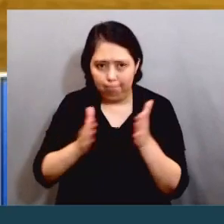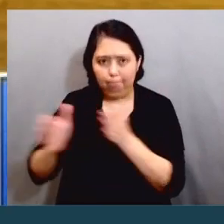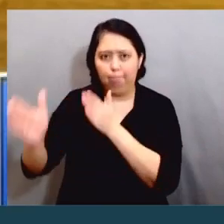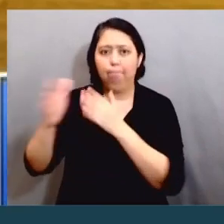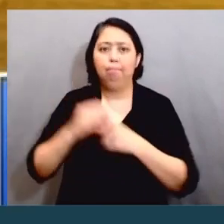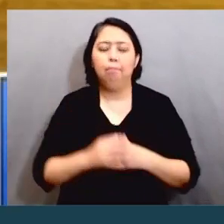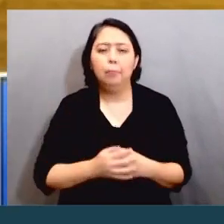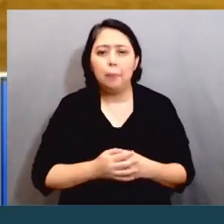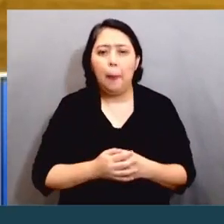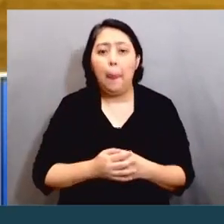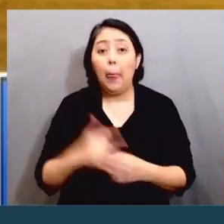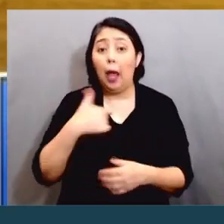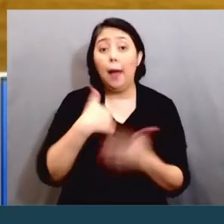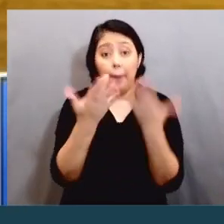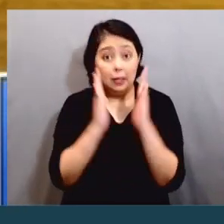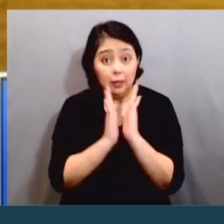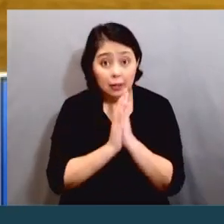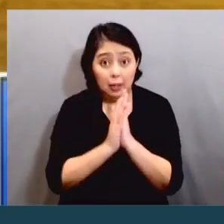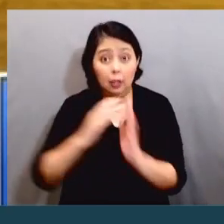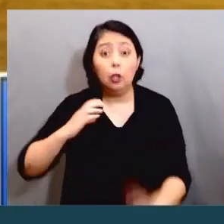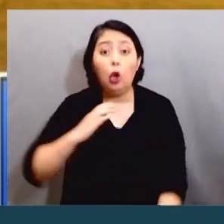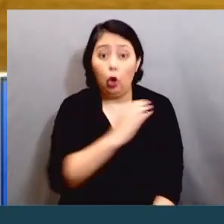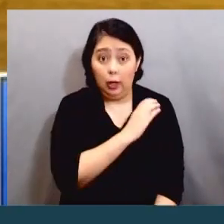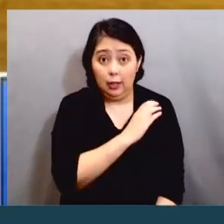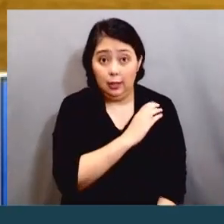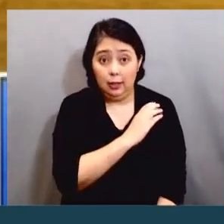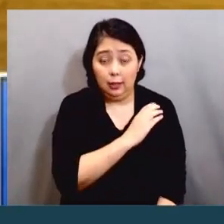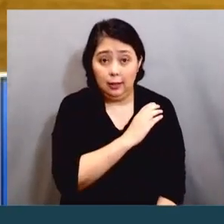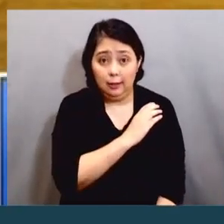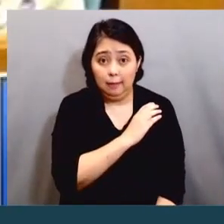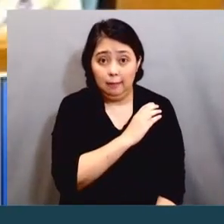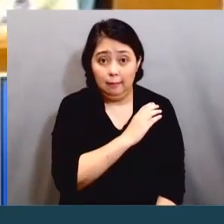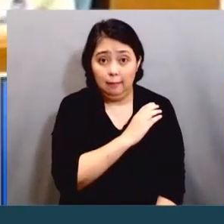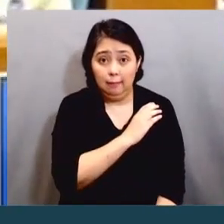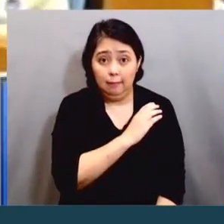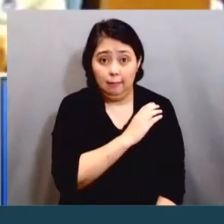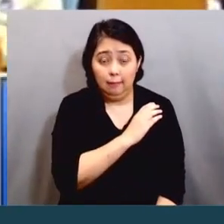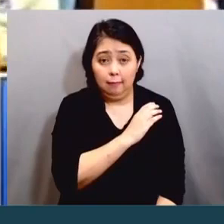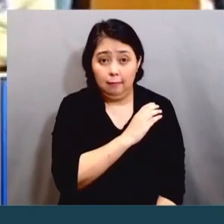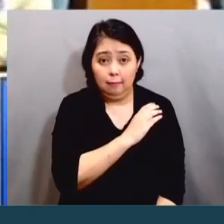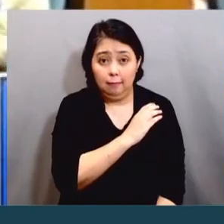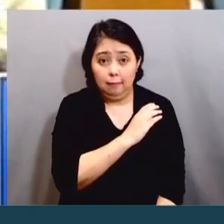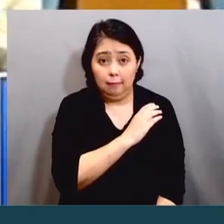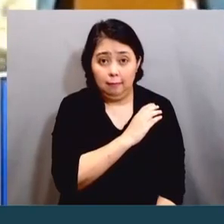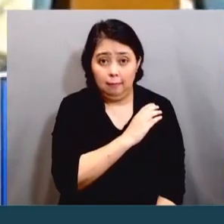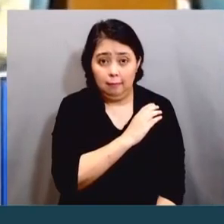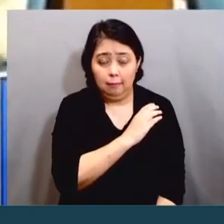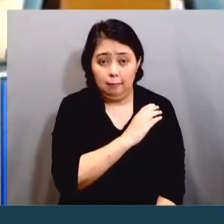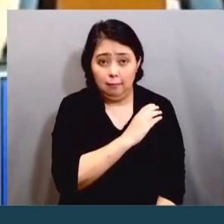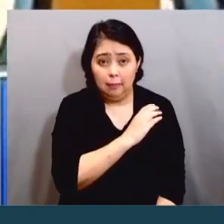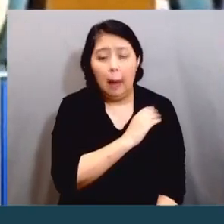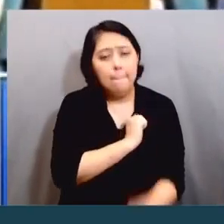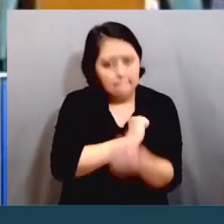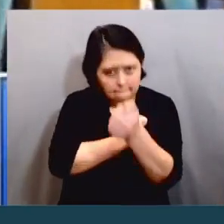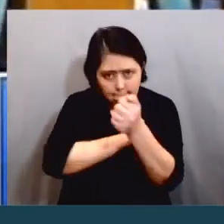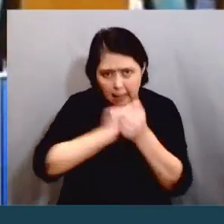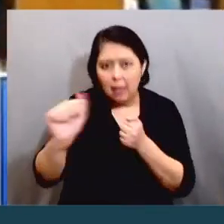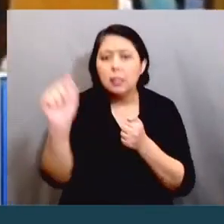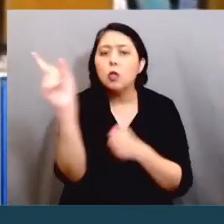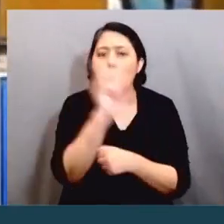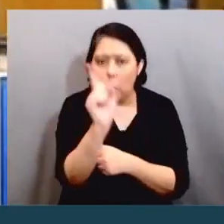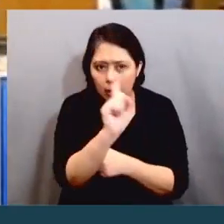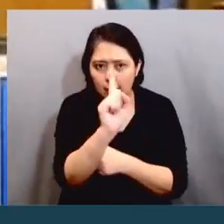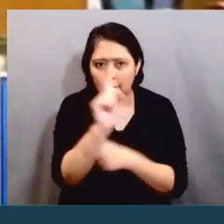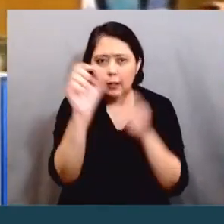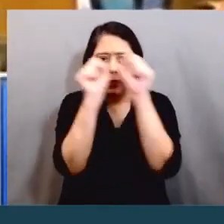I am asking Congress to pass a unified system of separation,